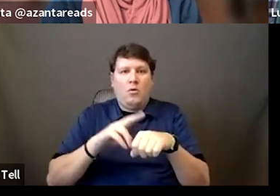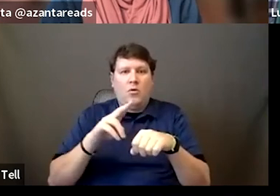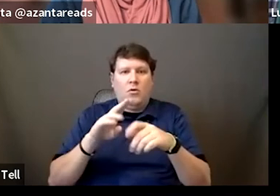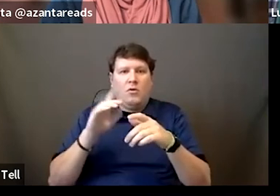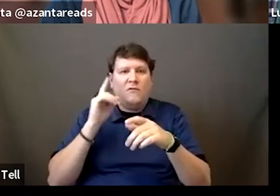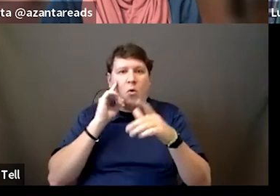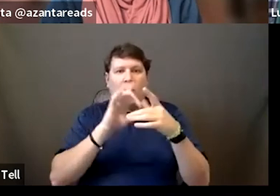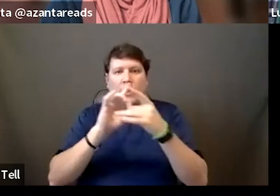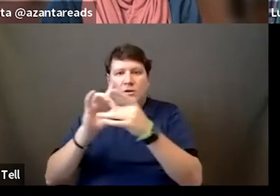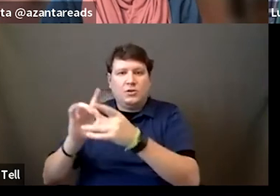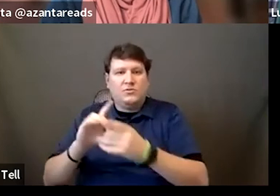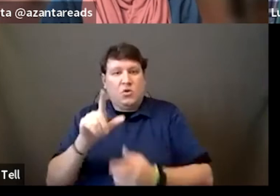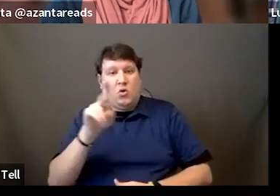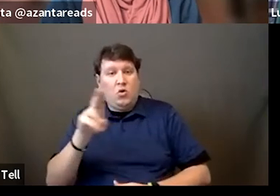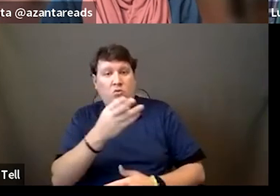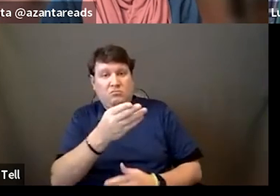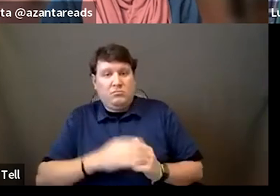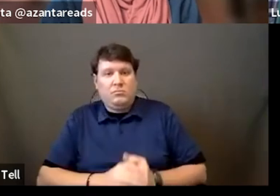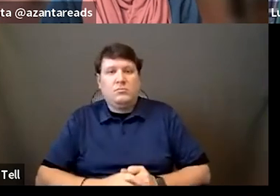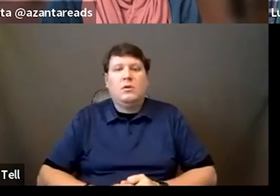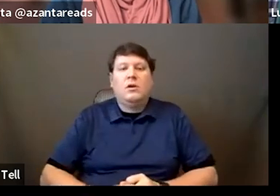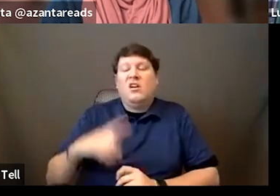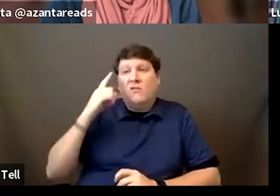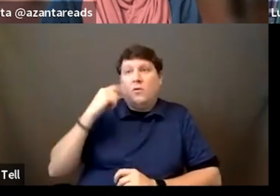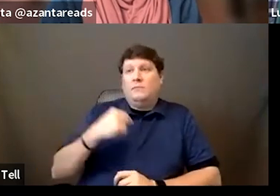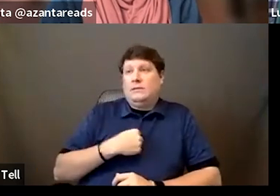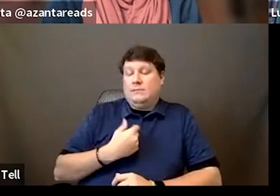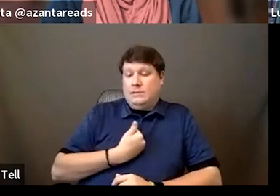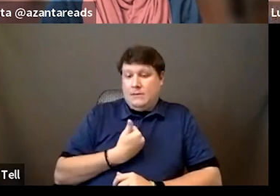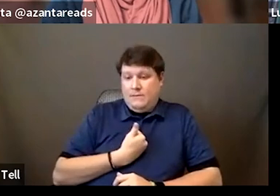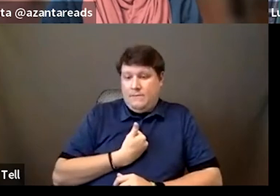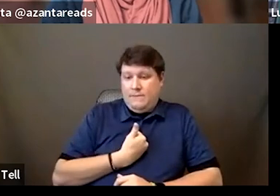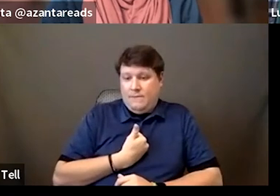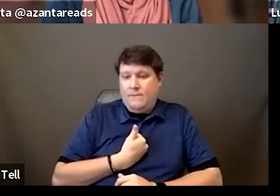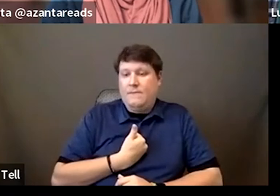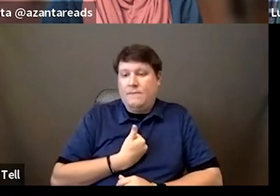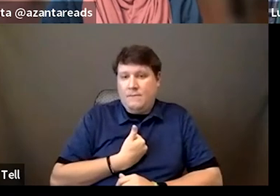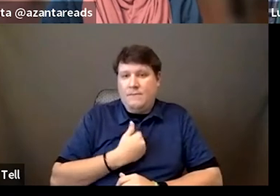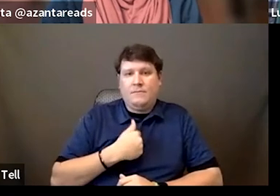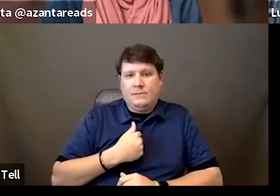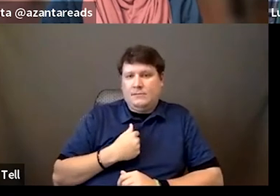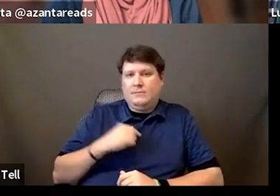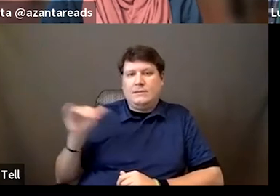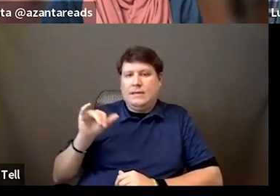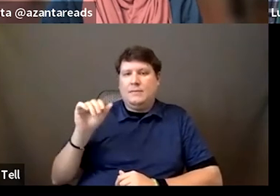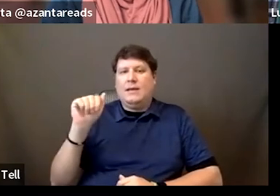and then come back around. So for me, I much like Azanta, I reach out to